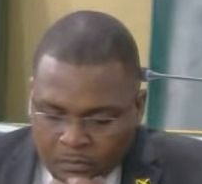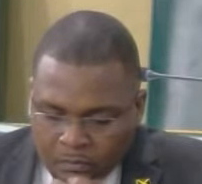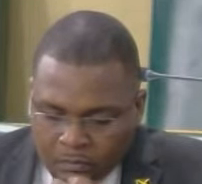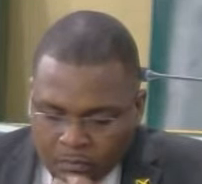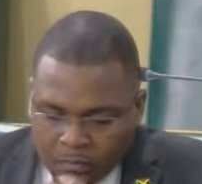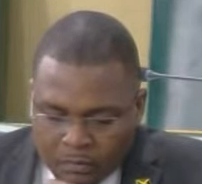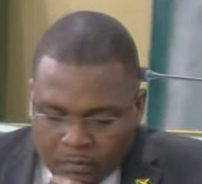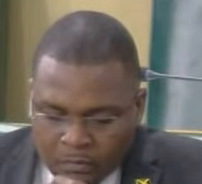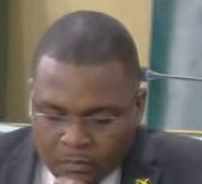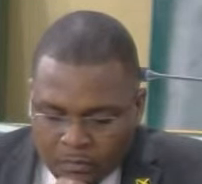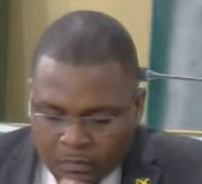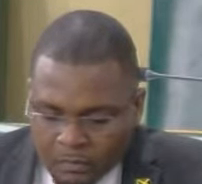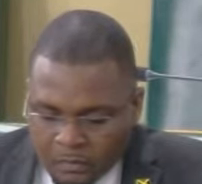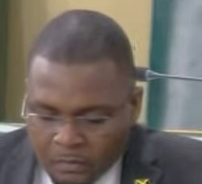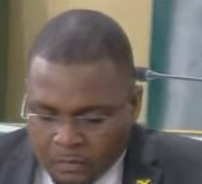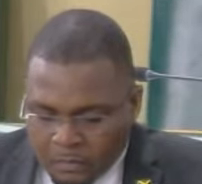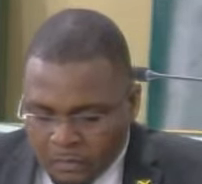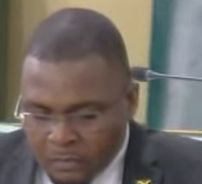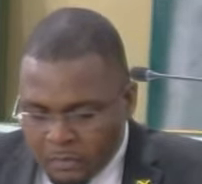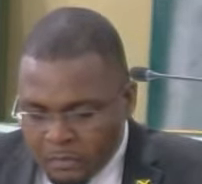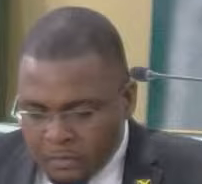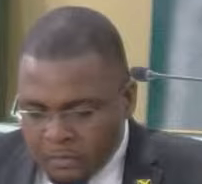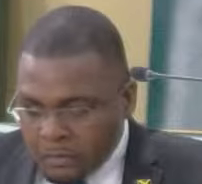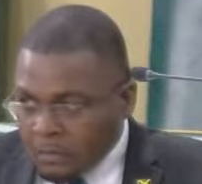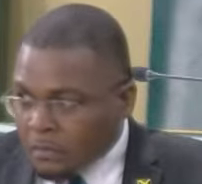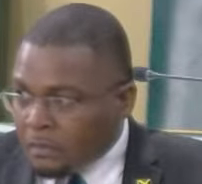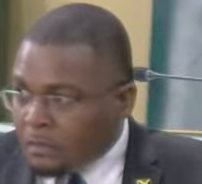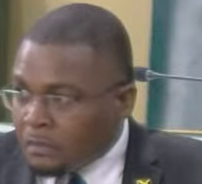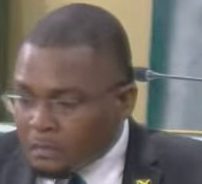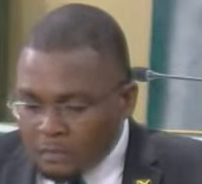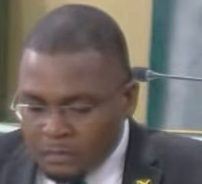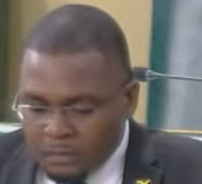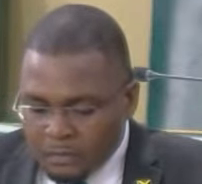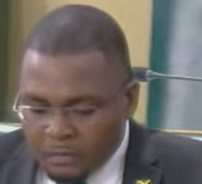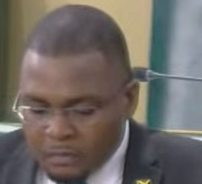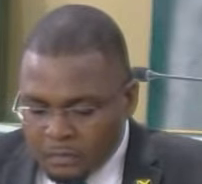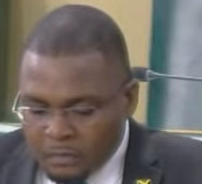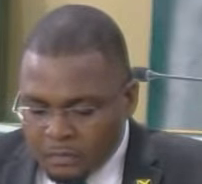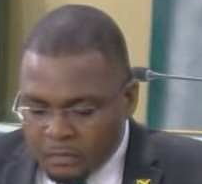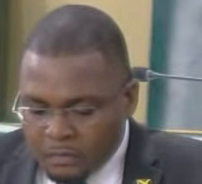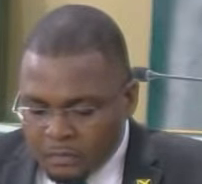the name Mr. Fitz Jackson be substituted thereto.